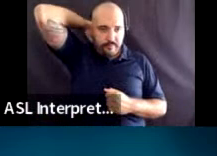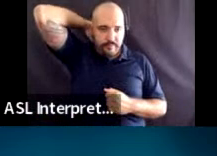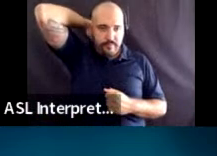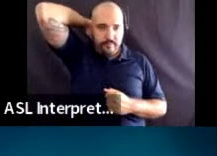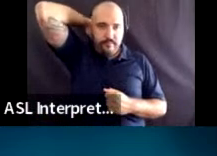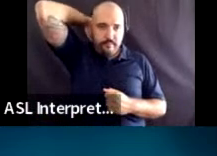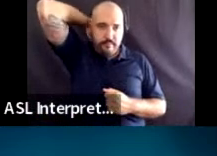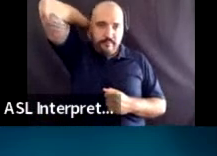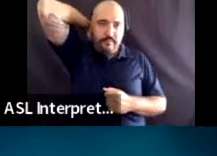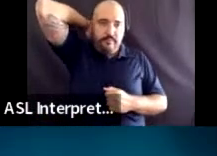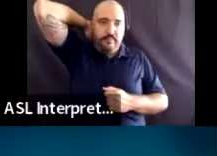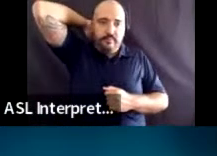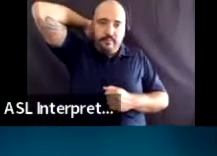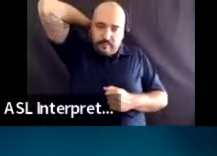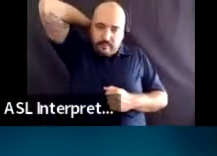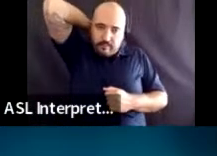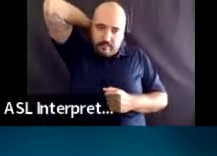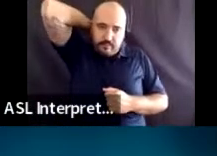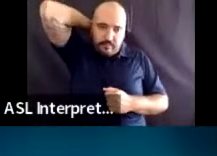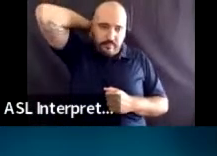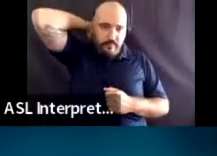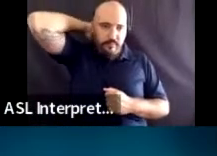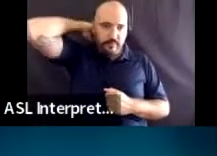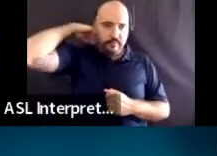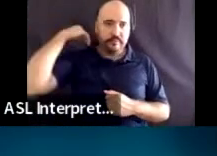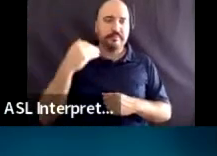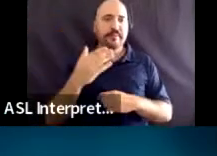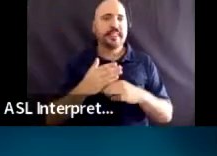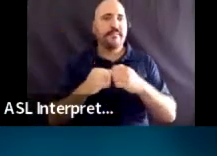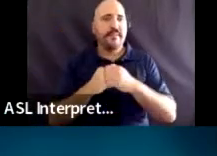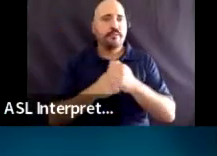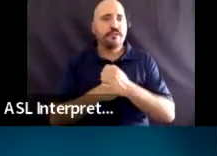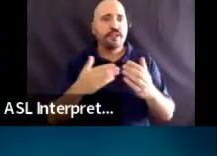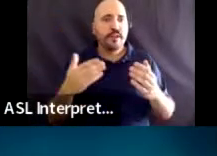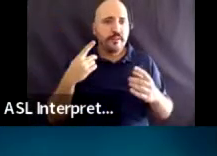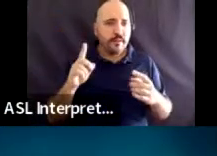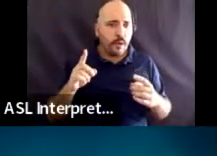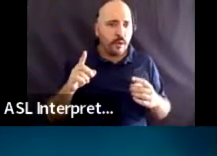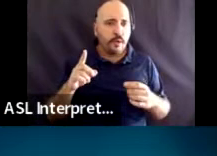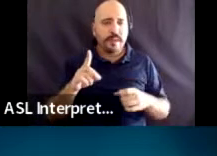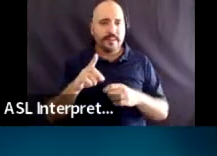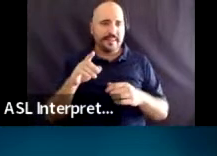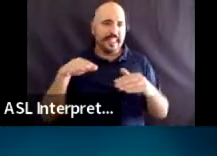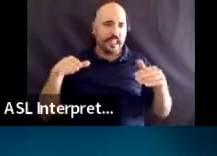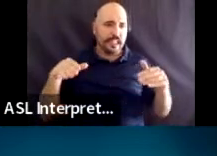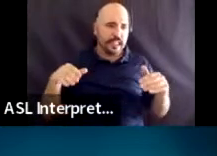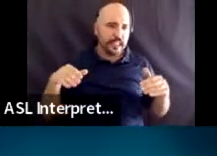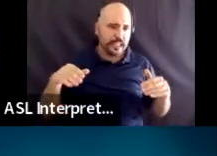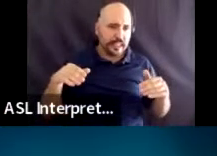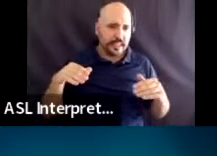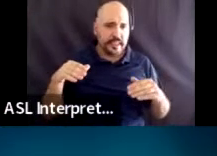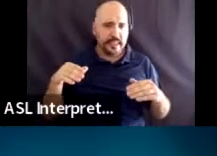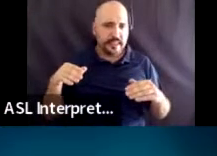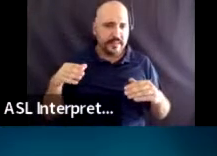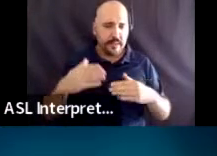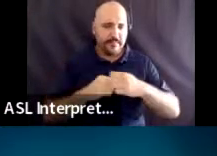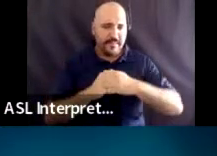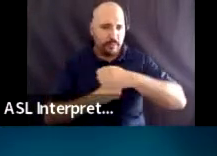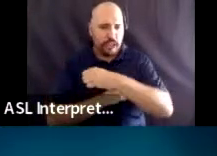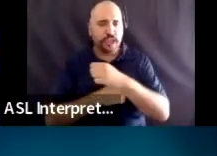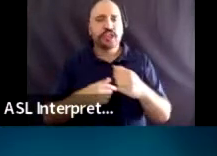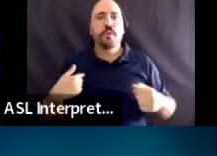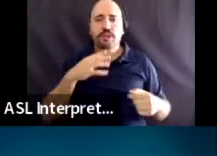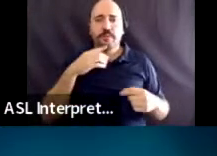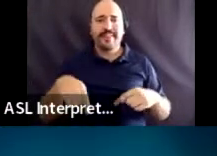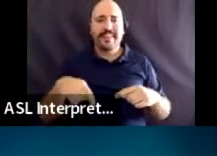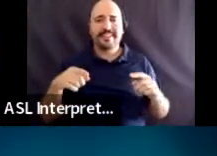digital accessibility. Is there, okay, I don't think so. So what we're going to cover here in this